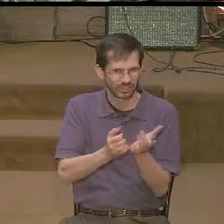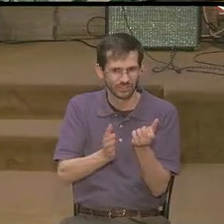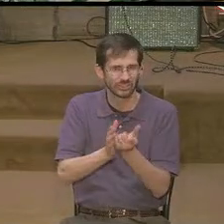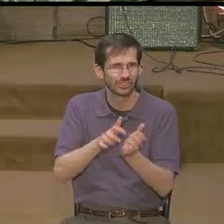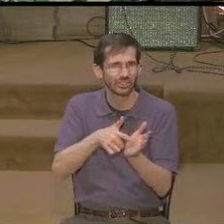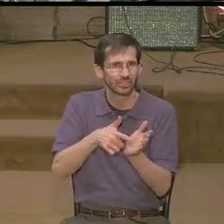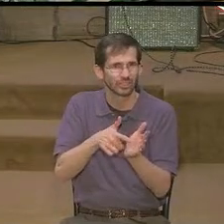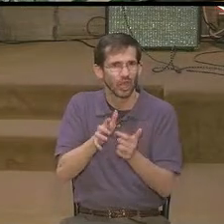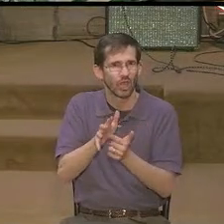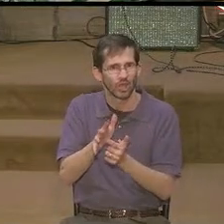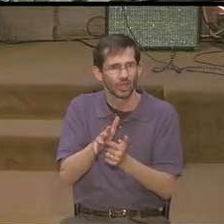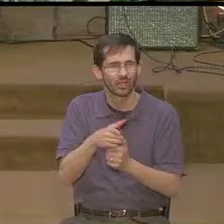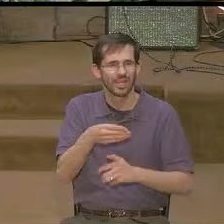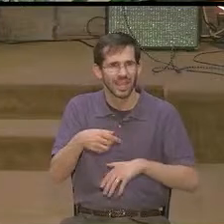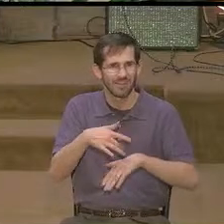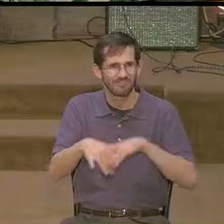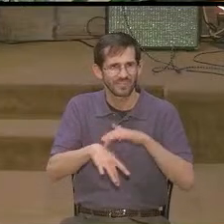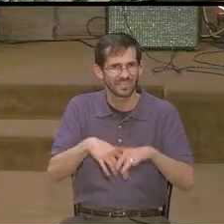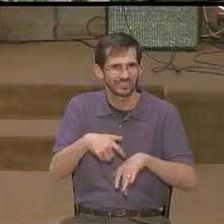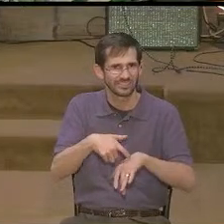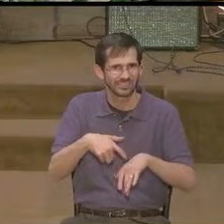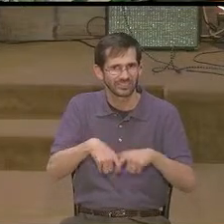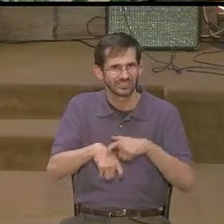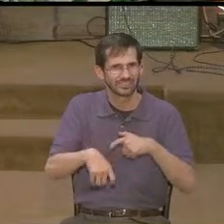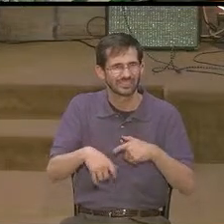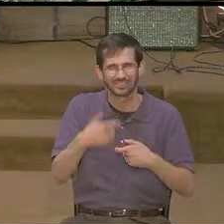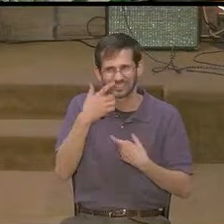Interesting. Why are you troubled, and